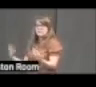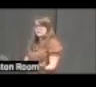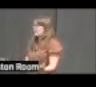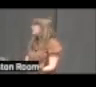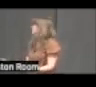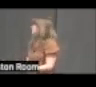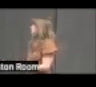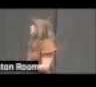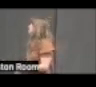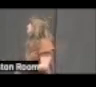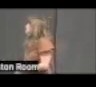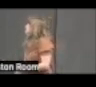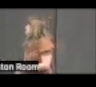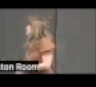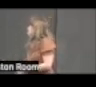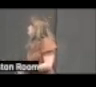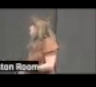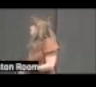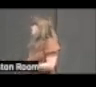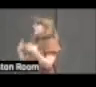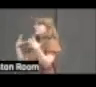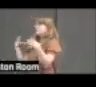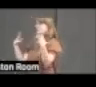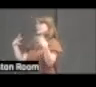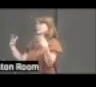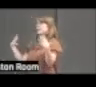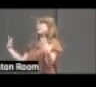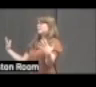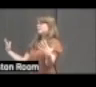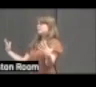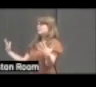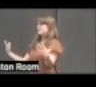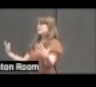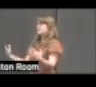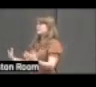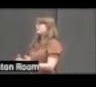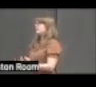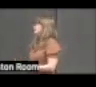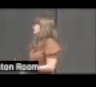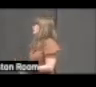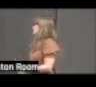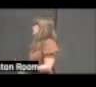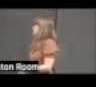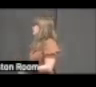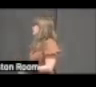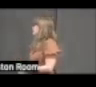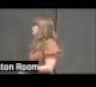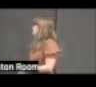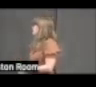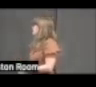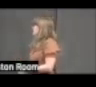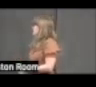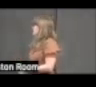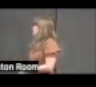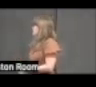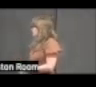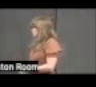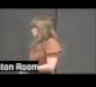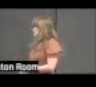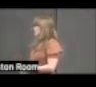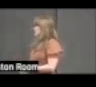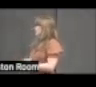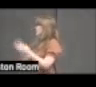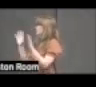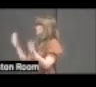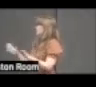whether or not she likes the male, or to have the best genetics represented in her sons and daughters.